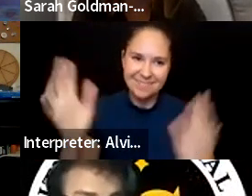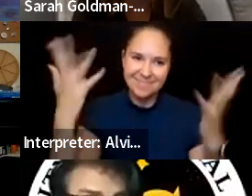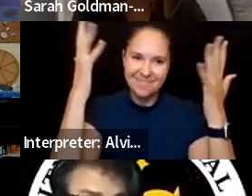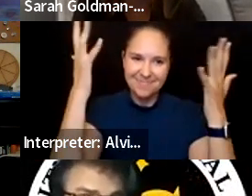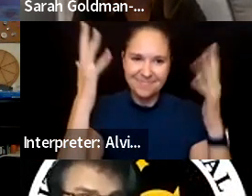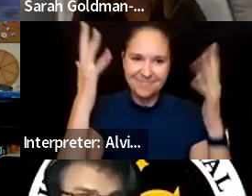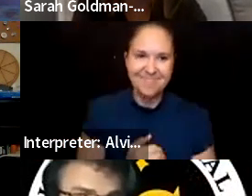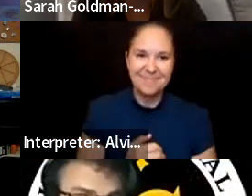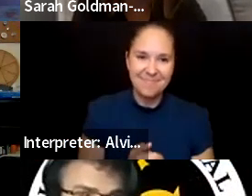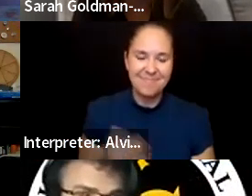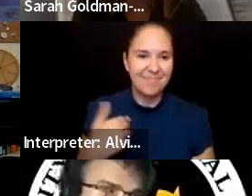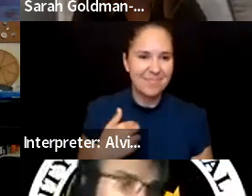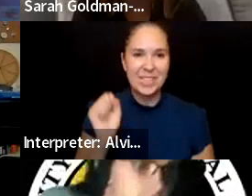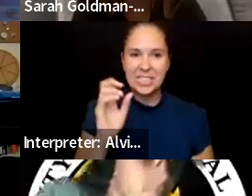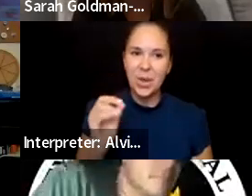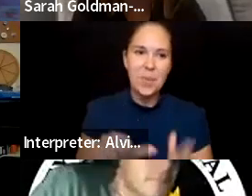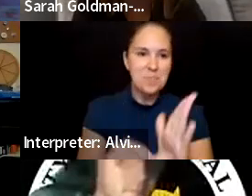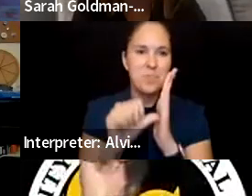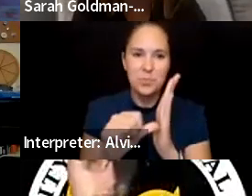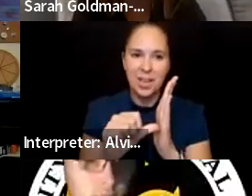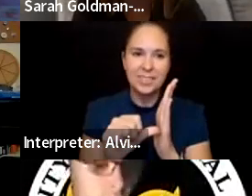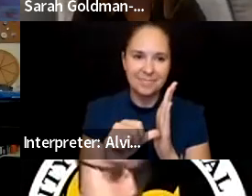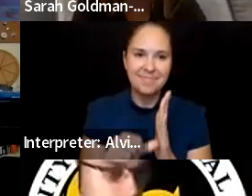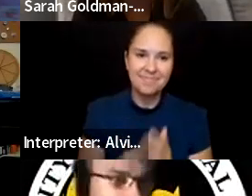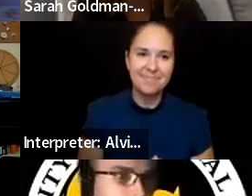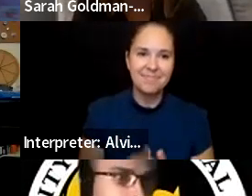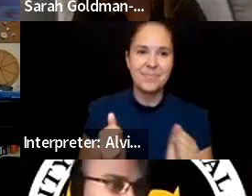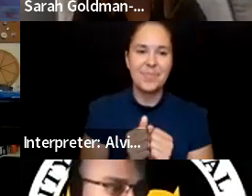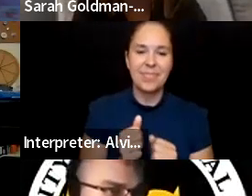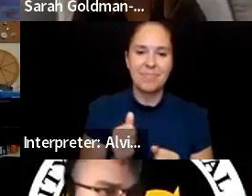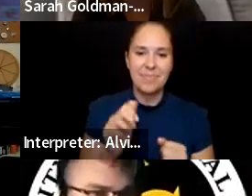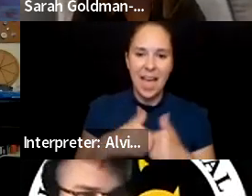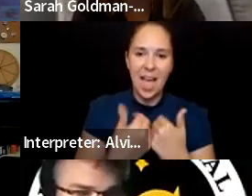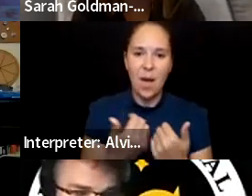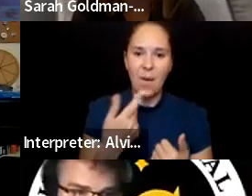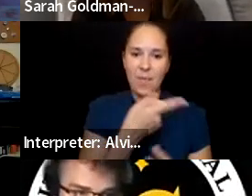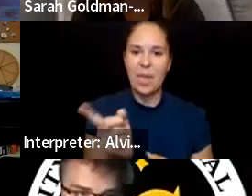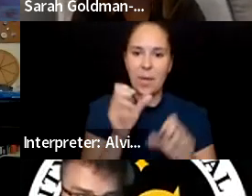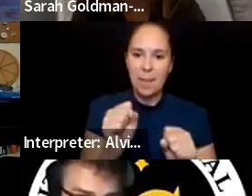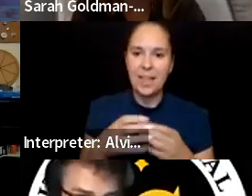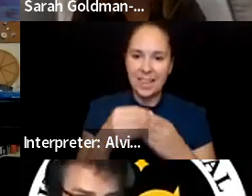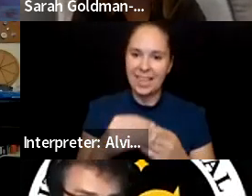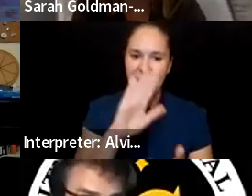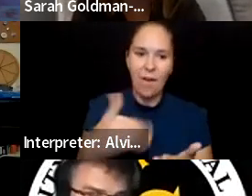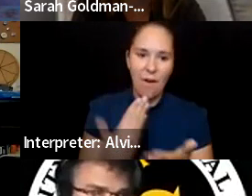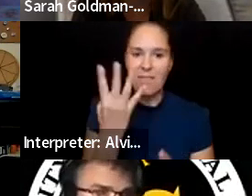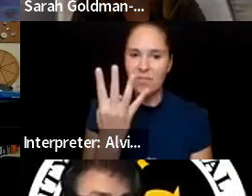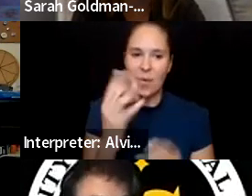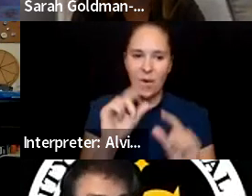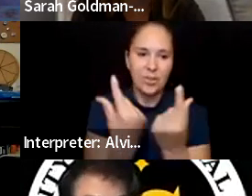I am just so impressed with the way that they were able to lead all four of these